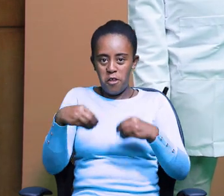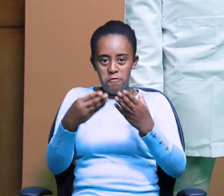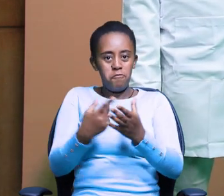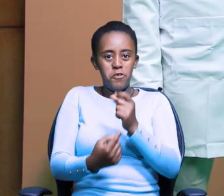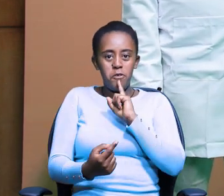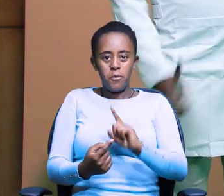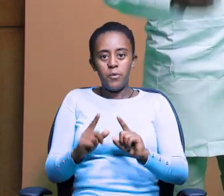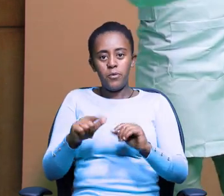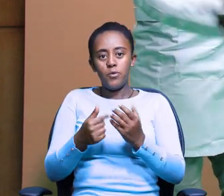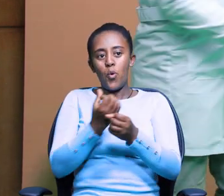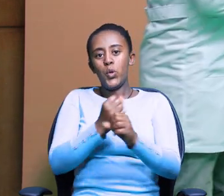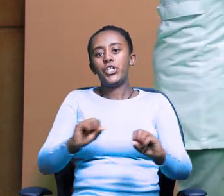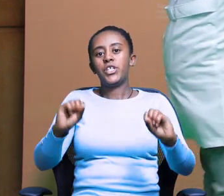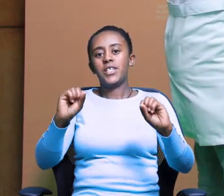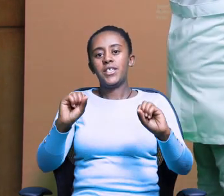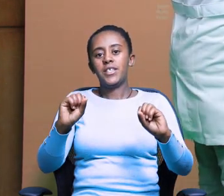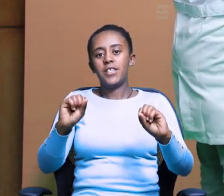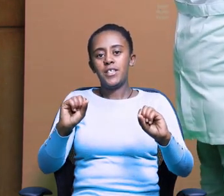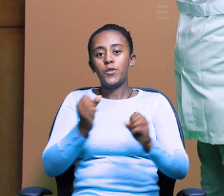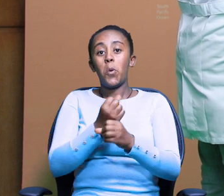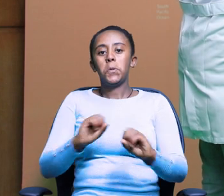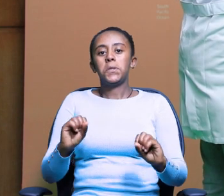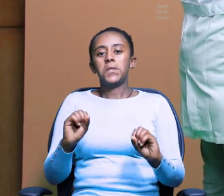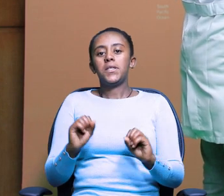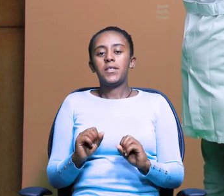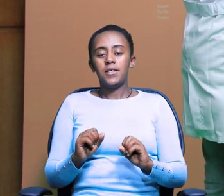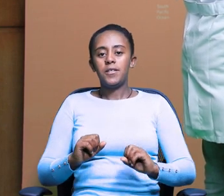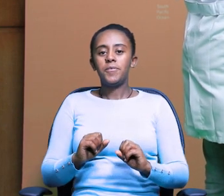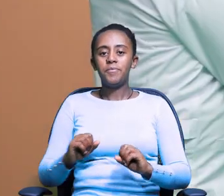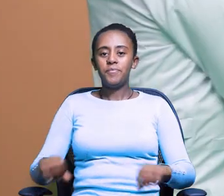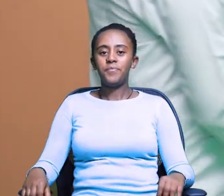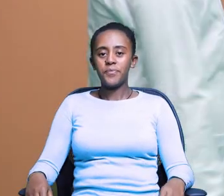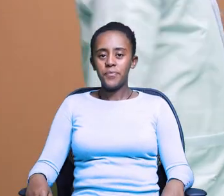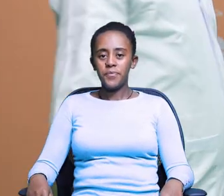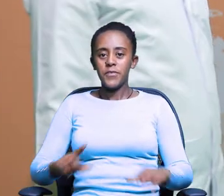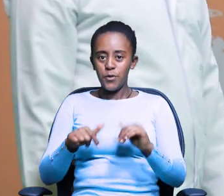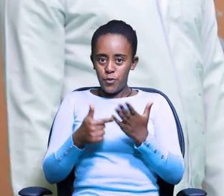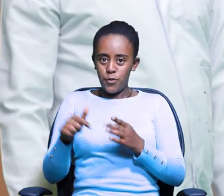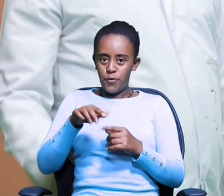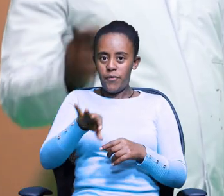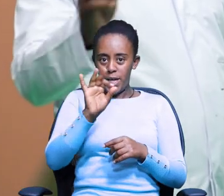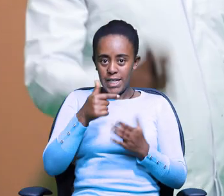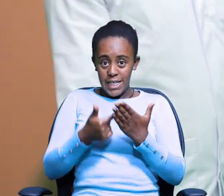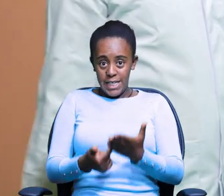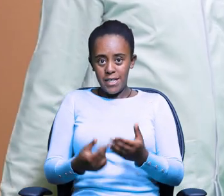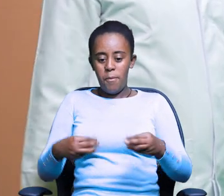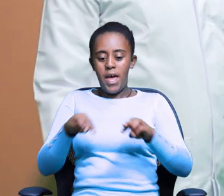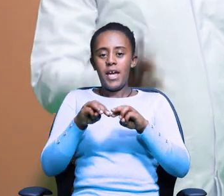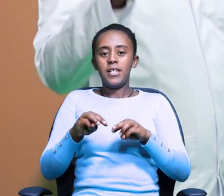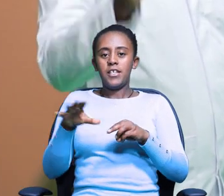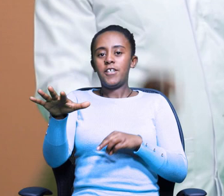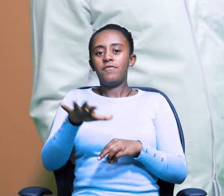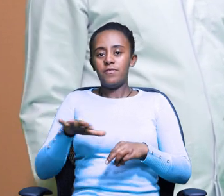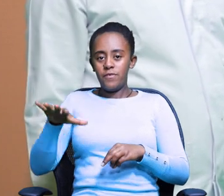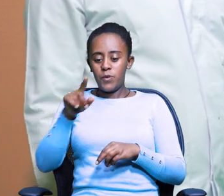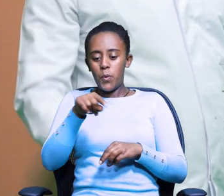given. Solution. Solution. So to find this magnetic field strength